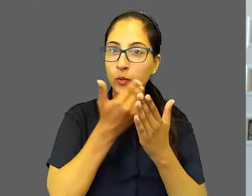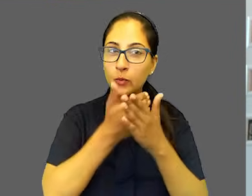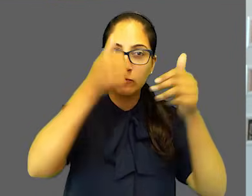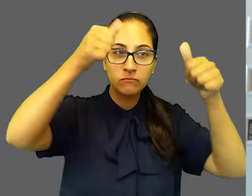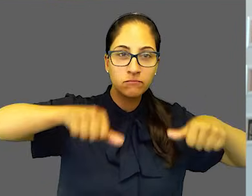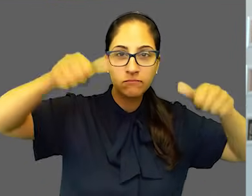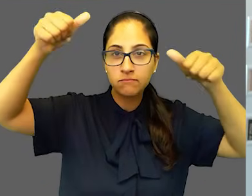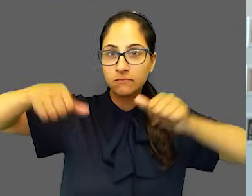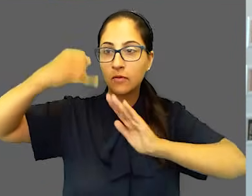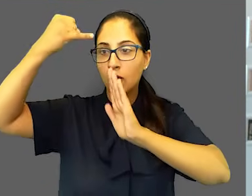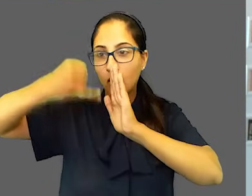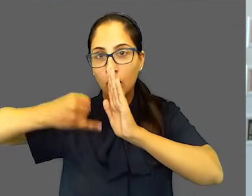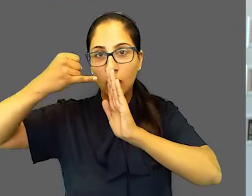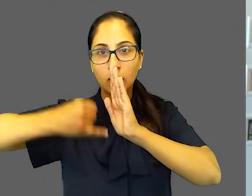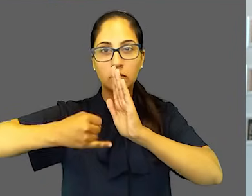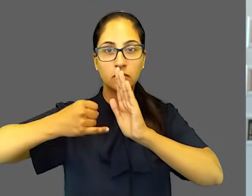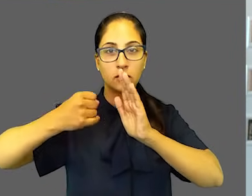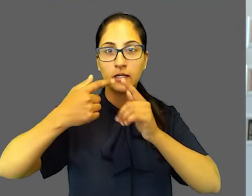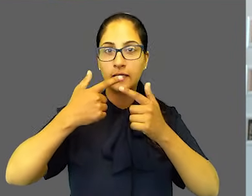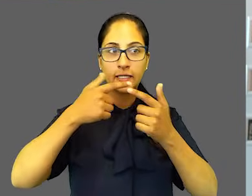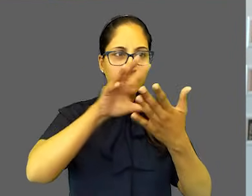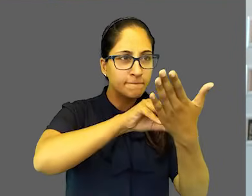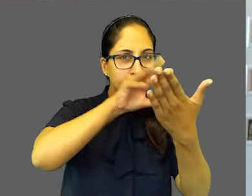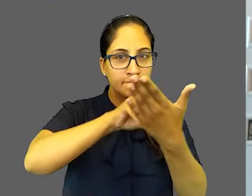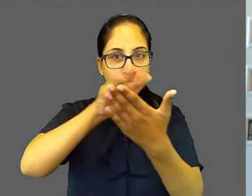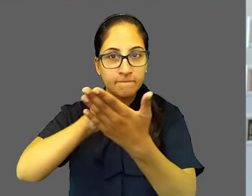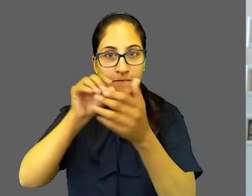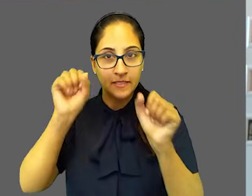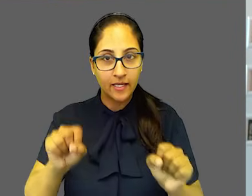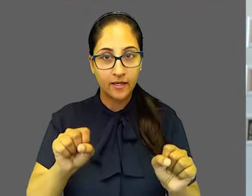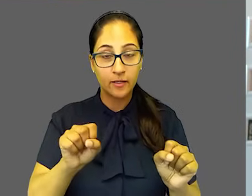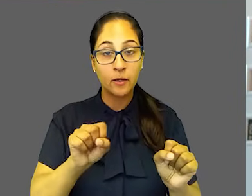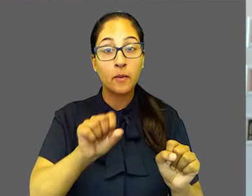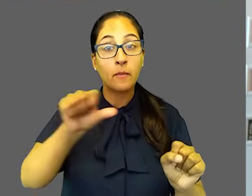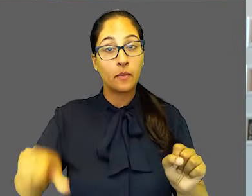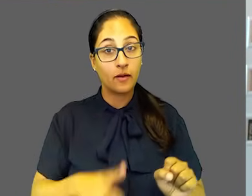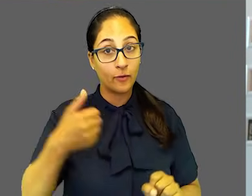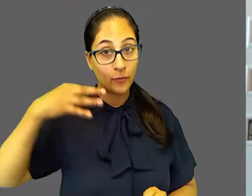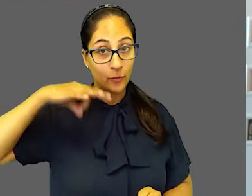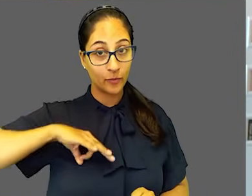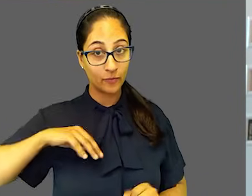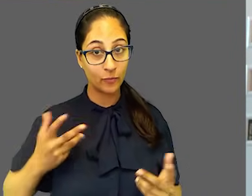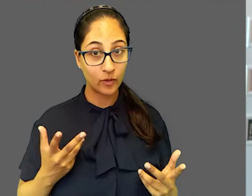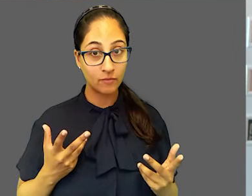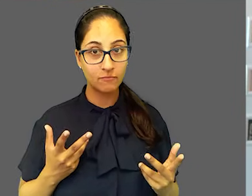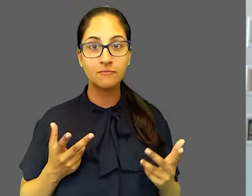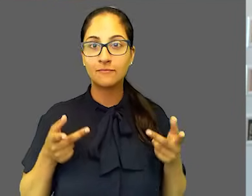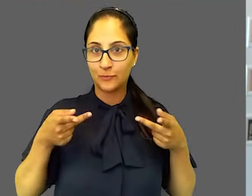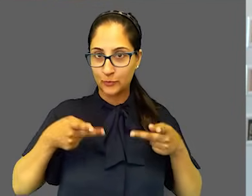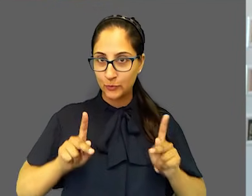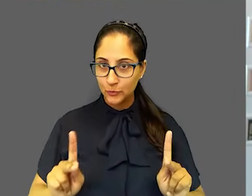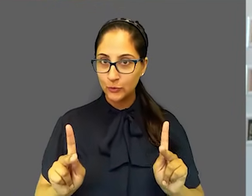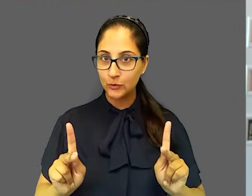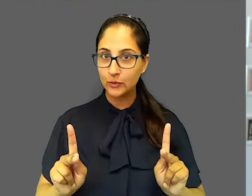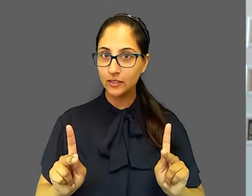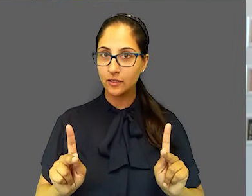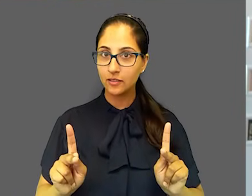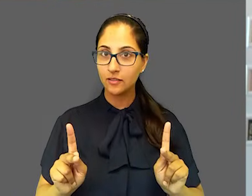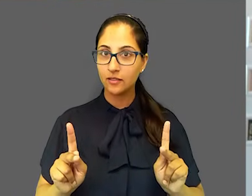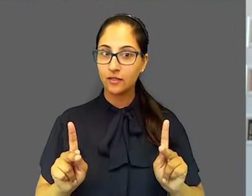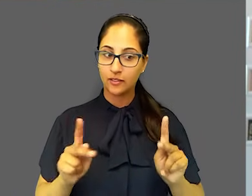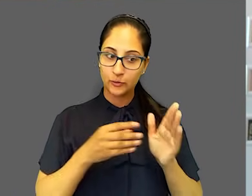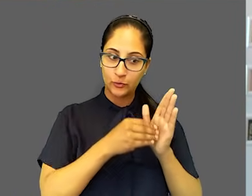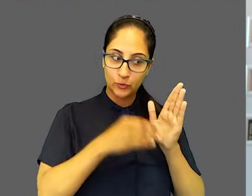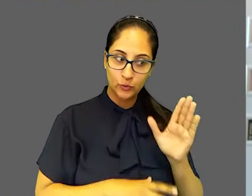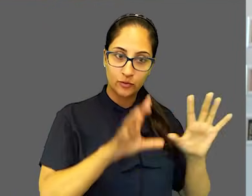new exhibits. But it goes beyond that. This building has built an opportunity for us